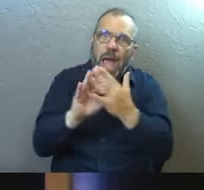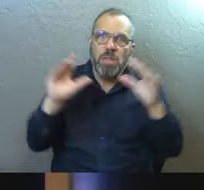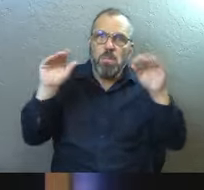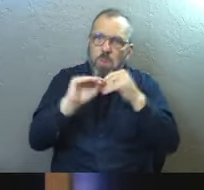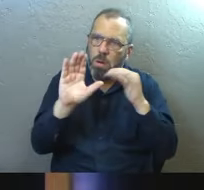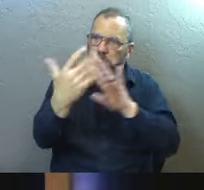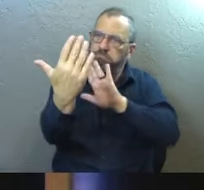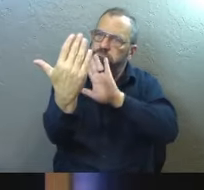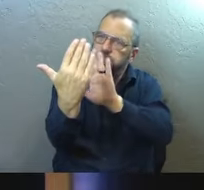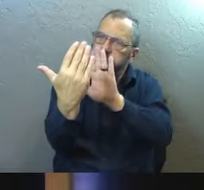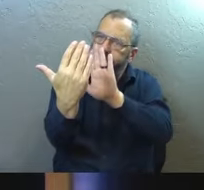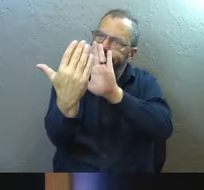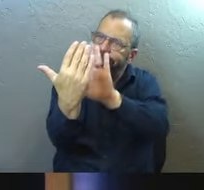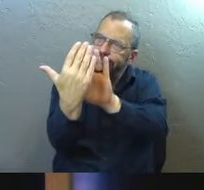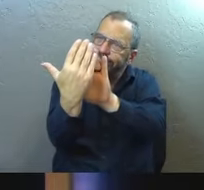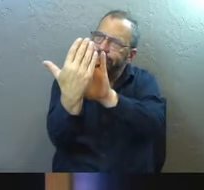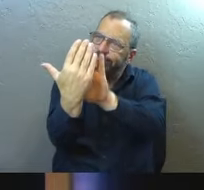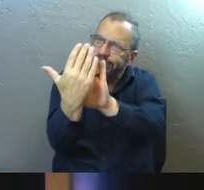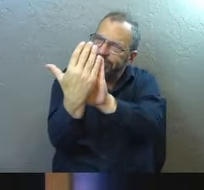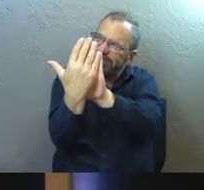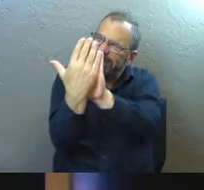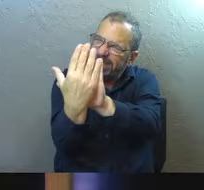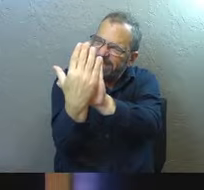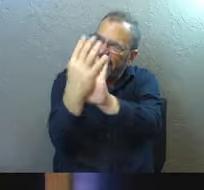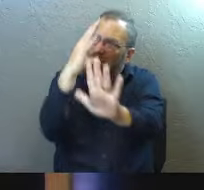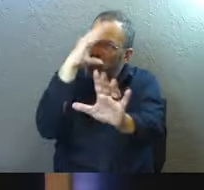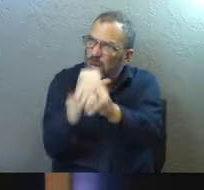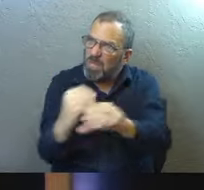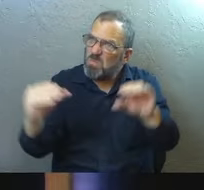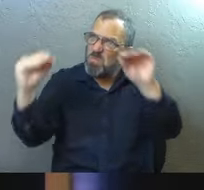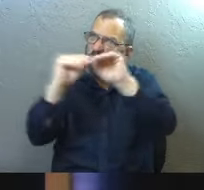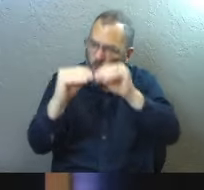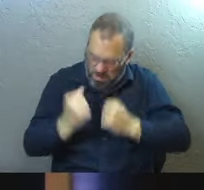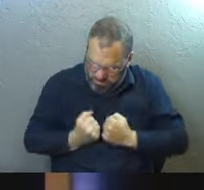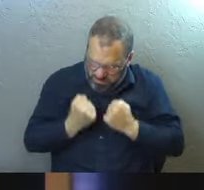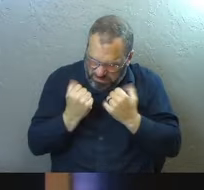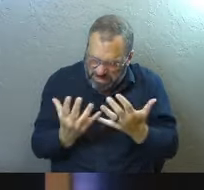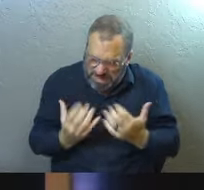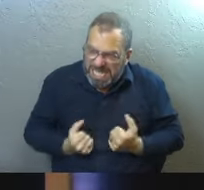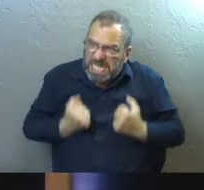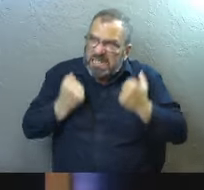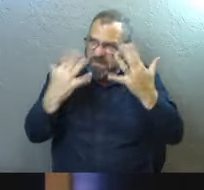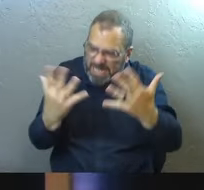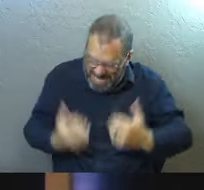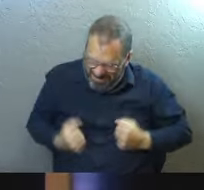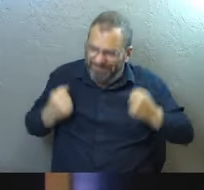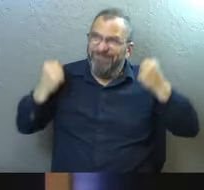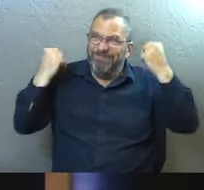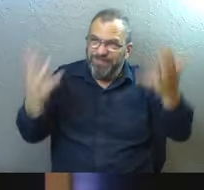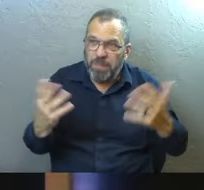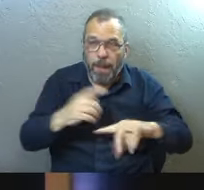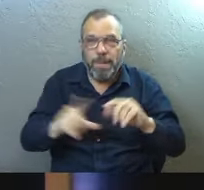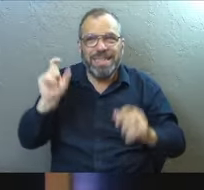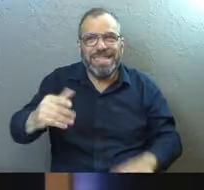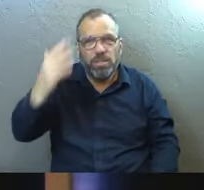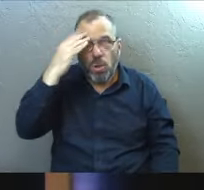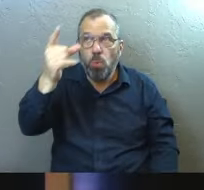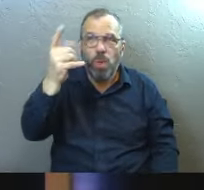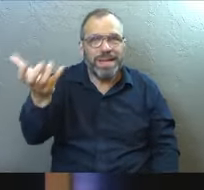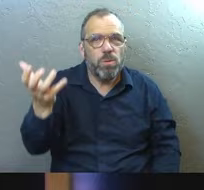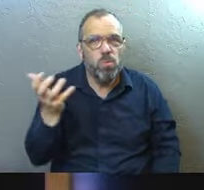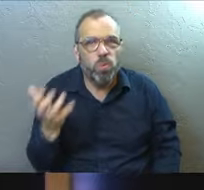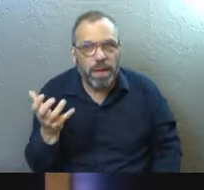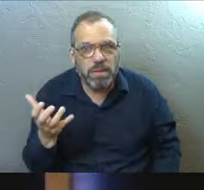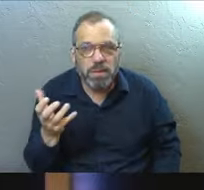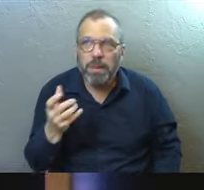more close that we are, the more relationship we build, the more you'll trust, the more you'll give yourself, all of those things follow. But we need to know what God